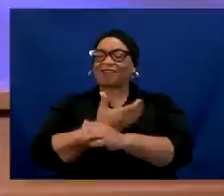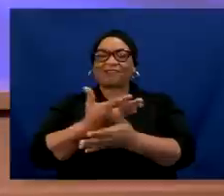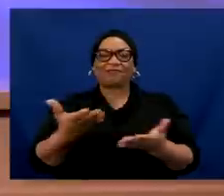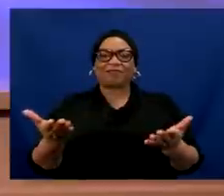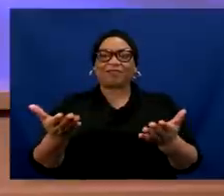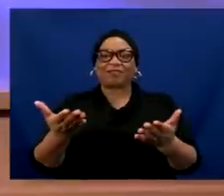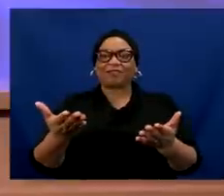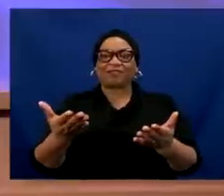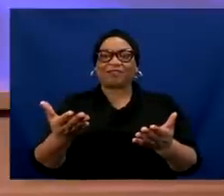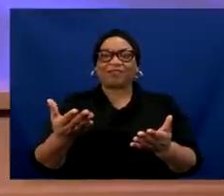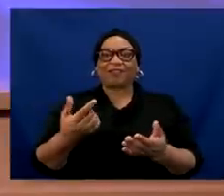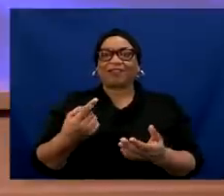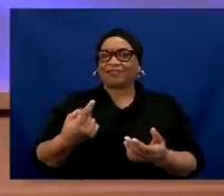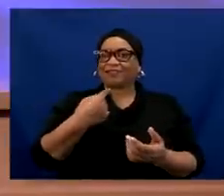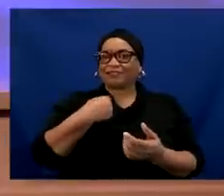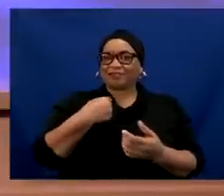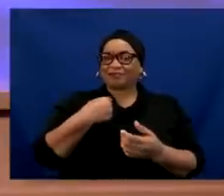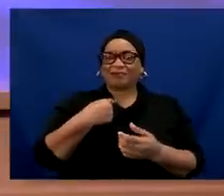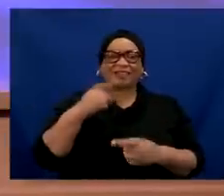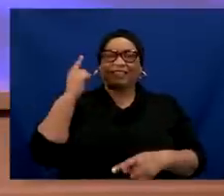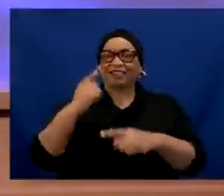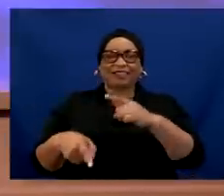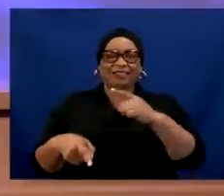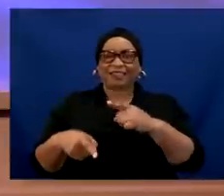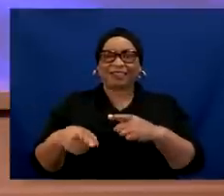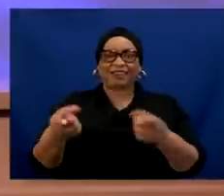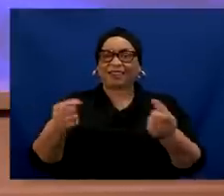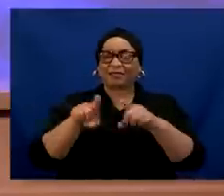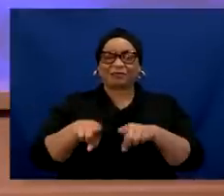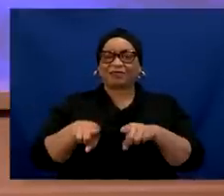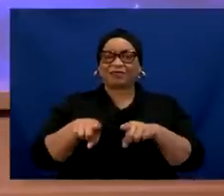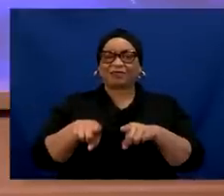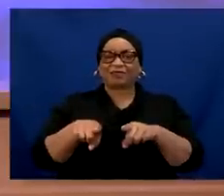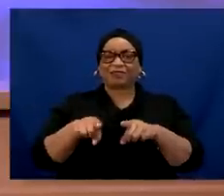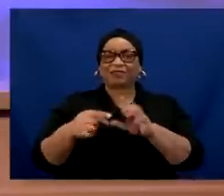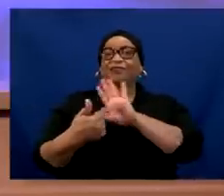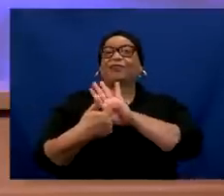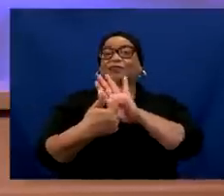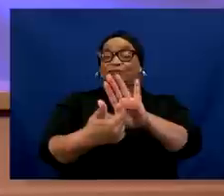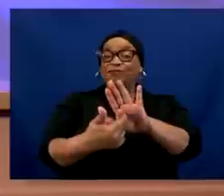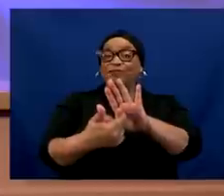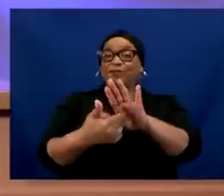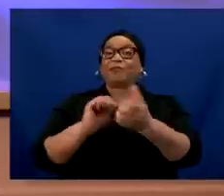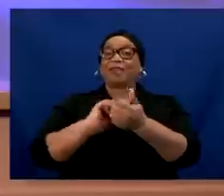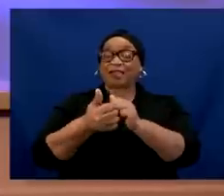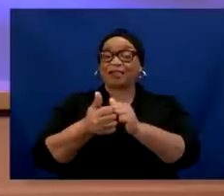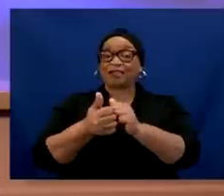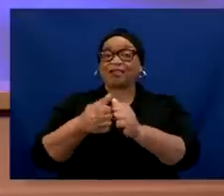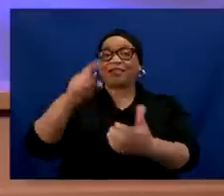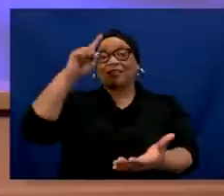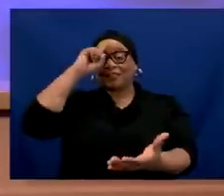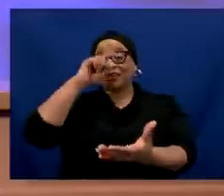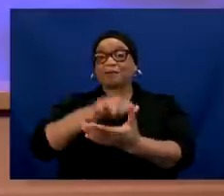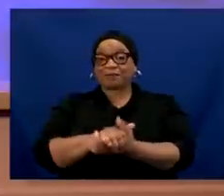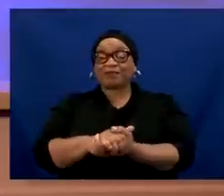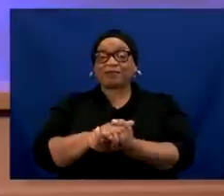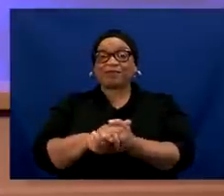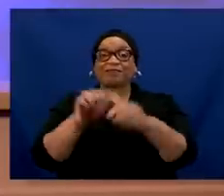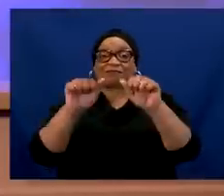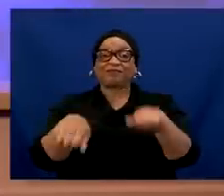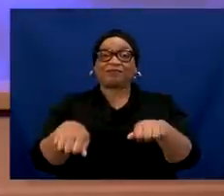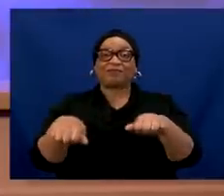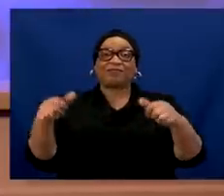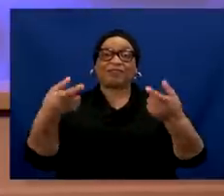can't be done. Just show me how it can be done, and I believe it can be